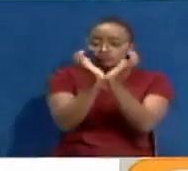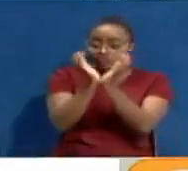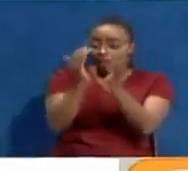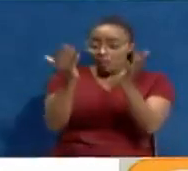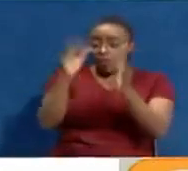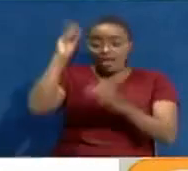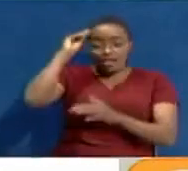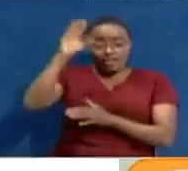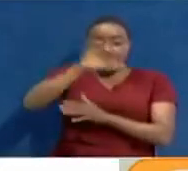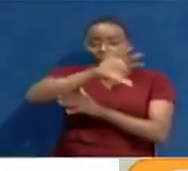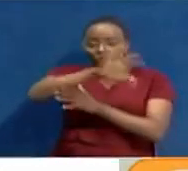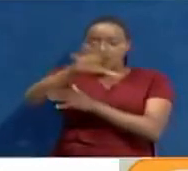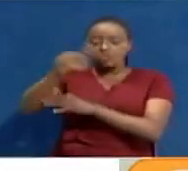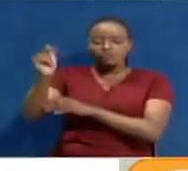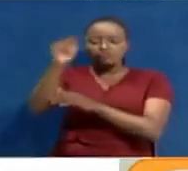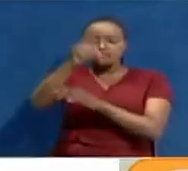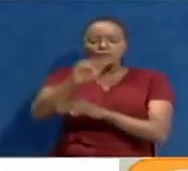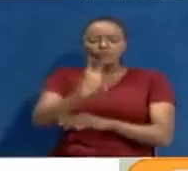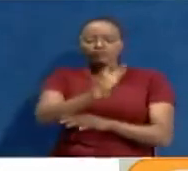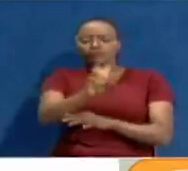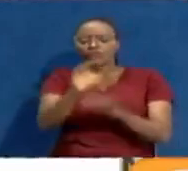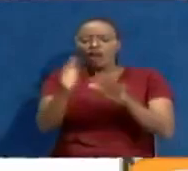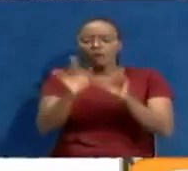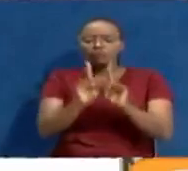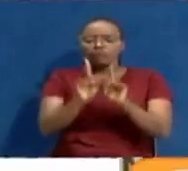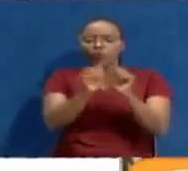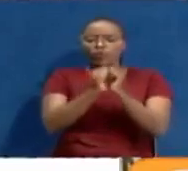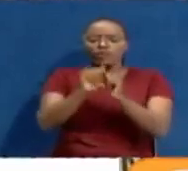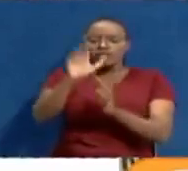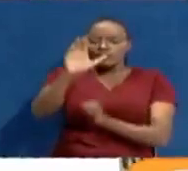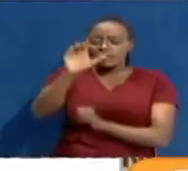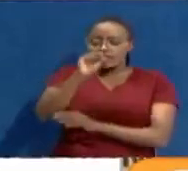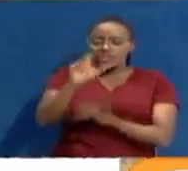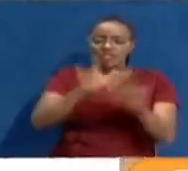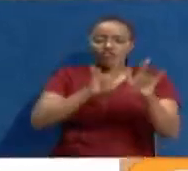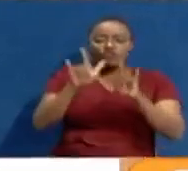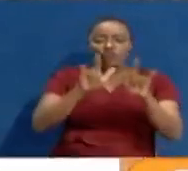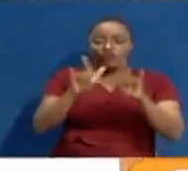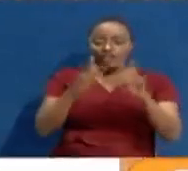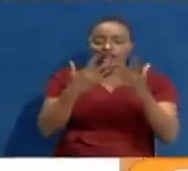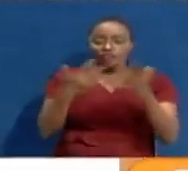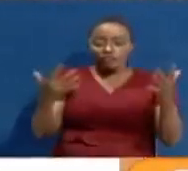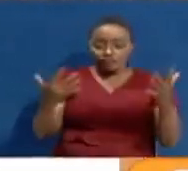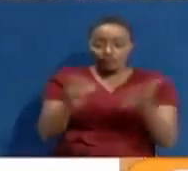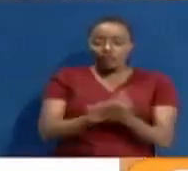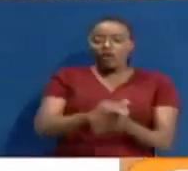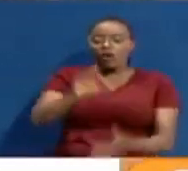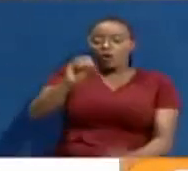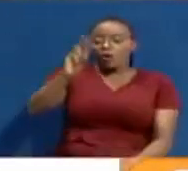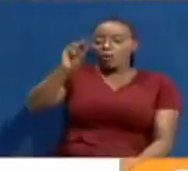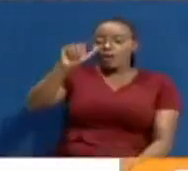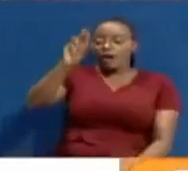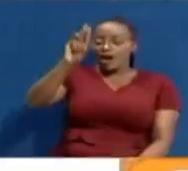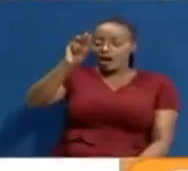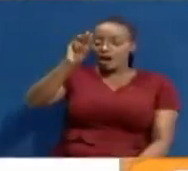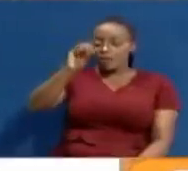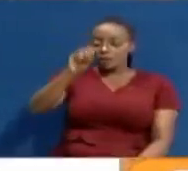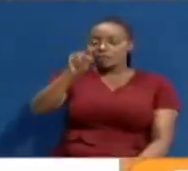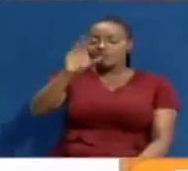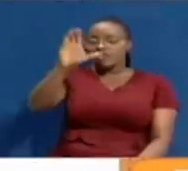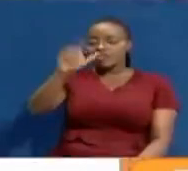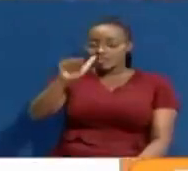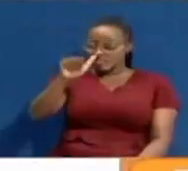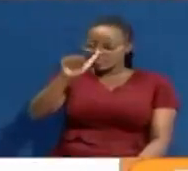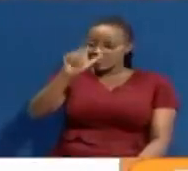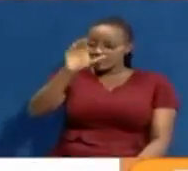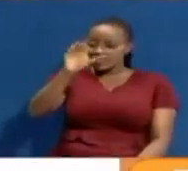County, after tour of the facility today. Accompanied by the CS for Foreign Affairs, Ambassador Richelle Omamo, the Cabinet Secretary for